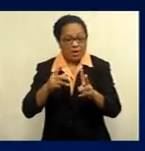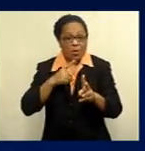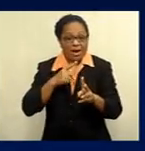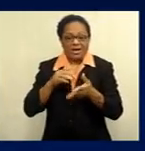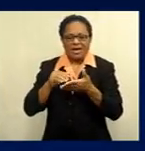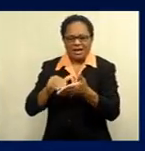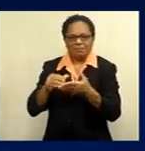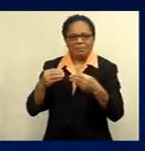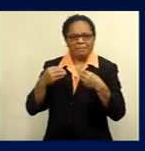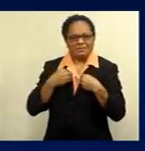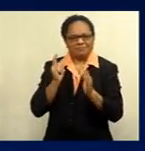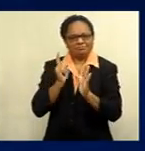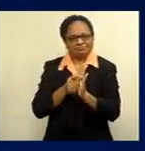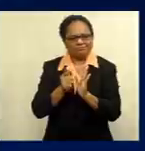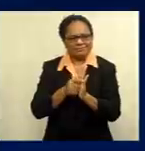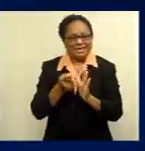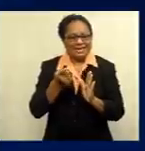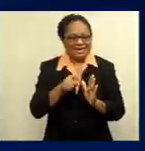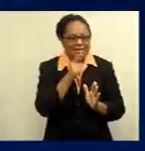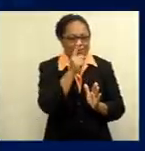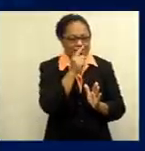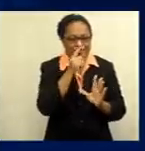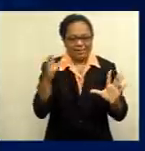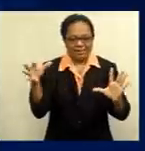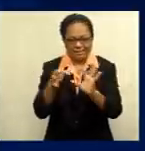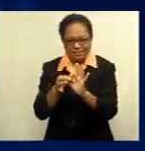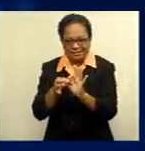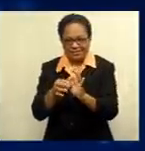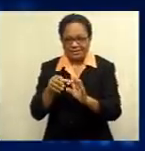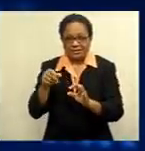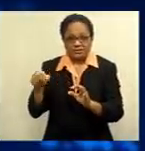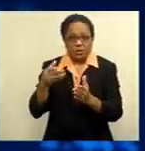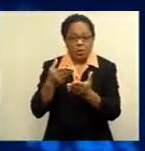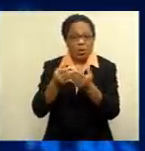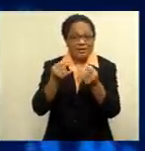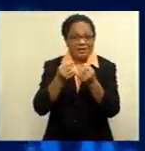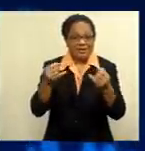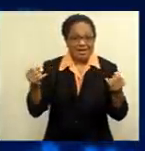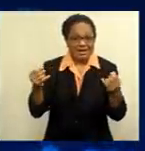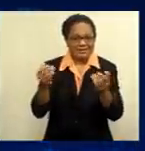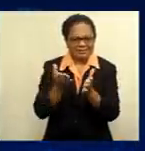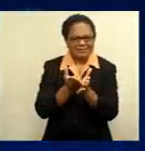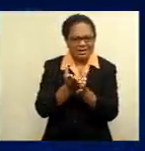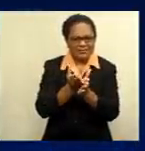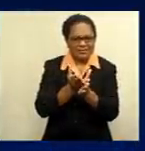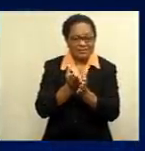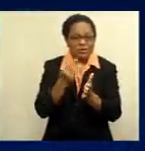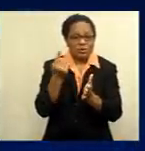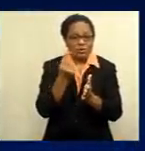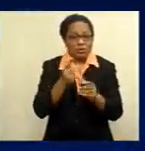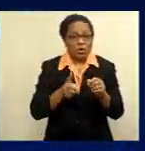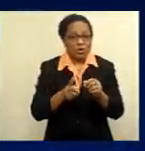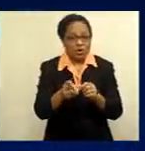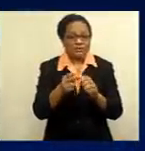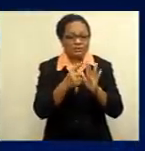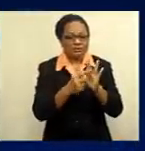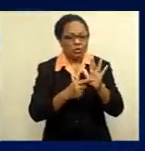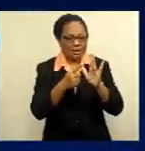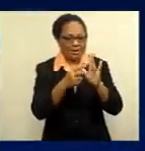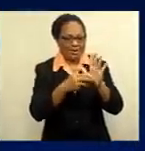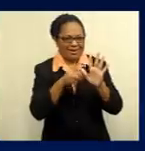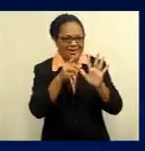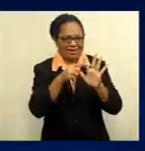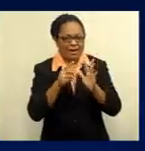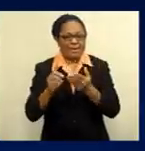customer service. The online MyLease Info service was launched this morning by Minister Chone Sumate that will benefit more than